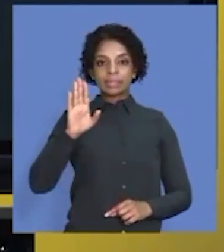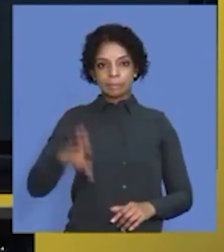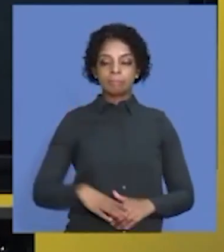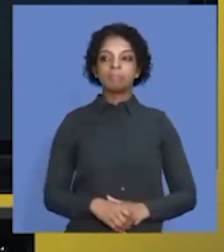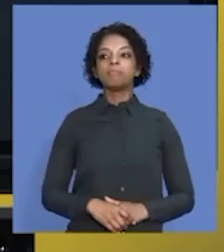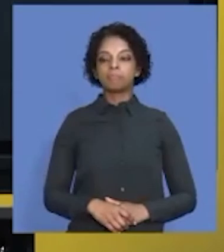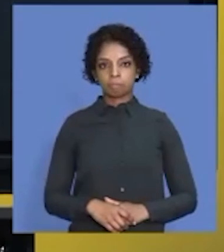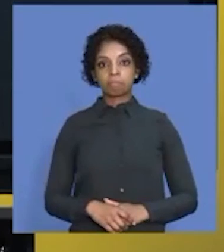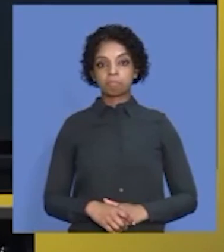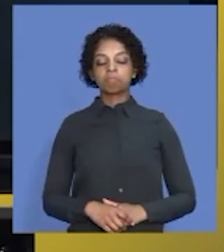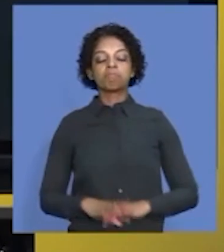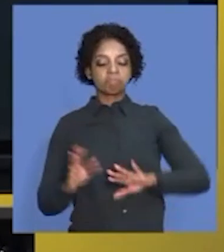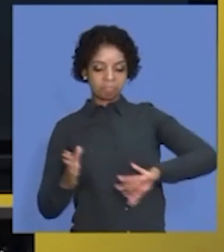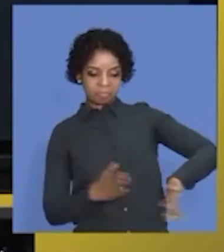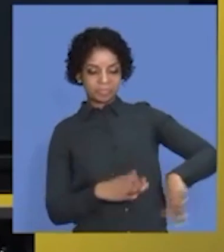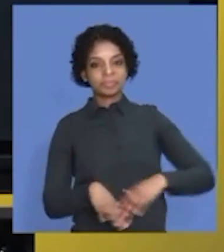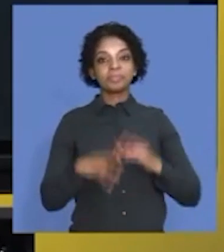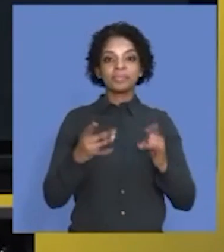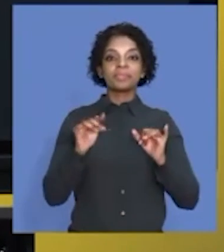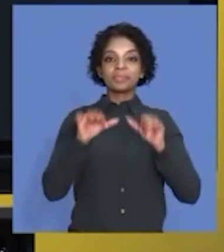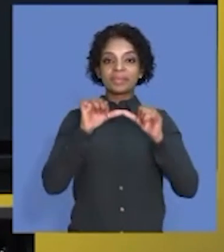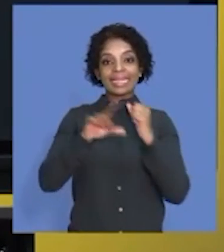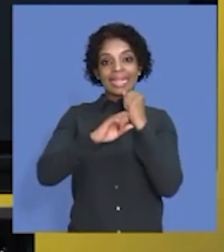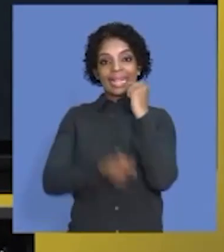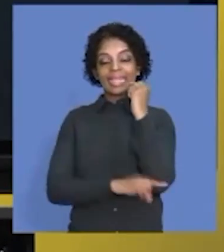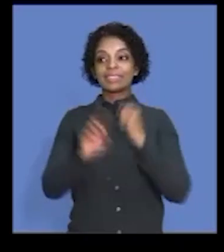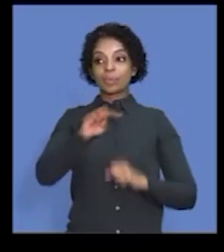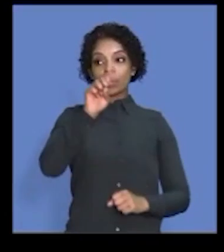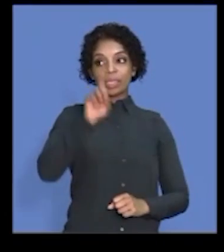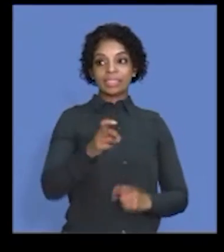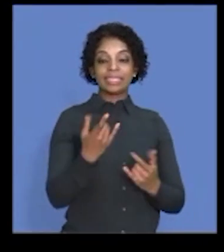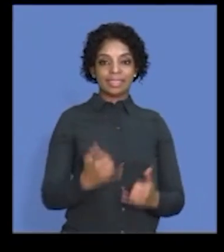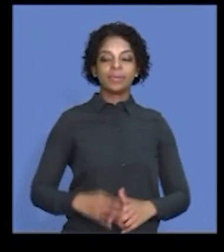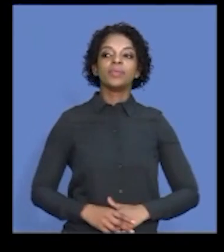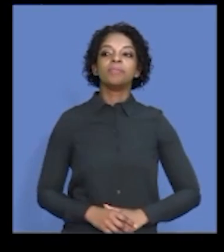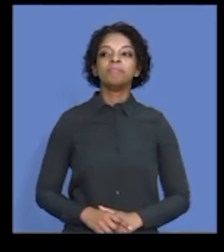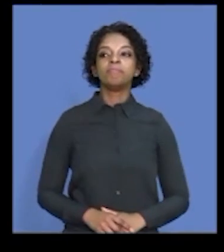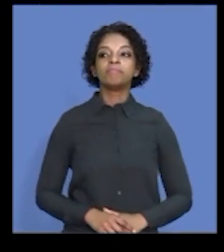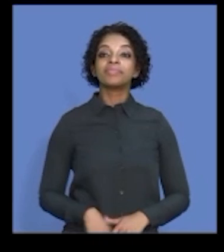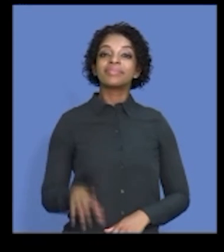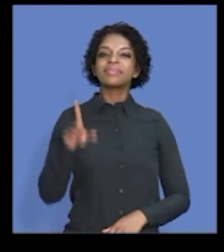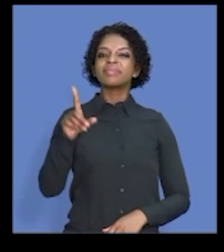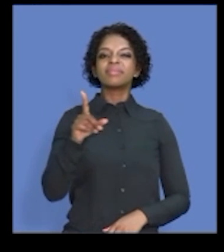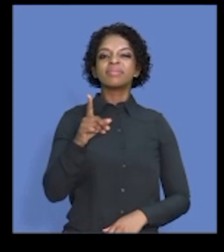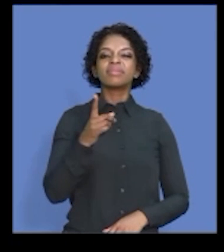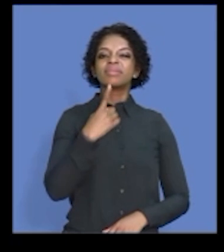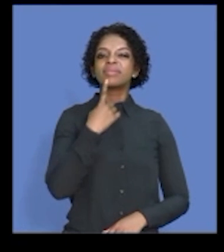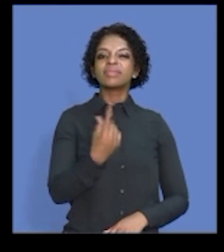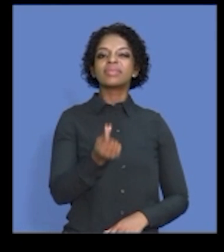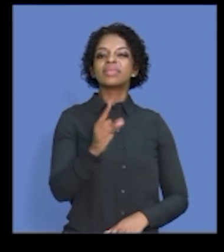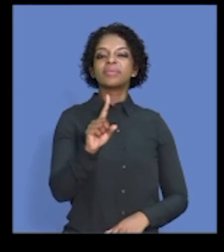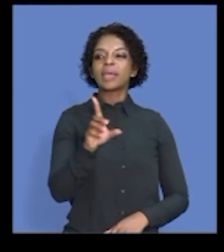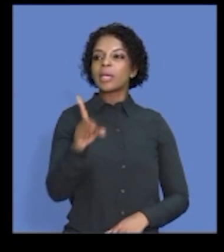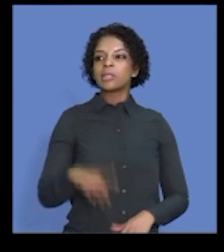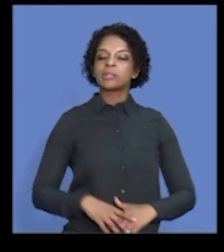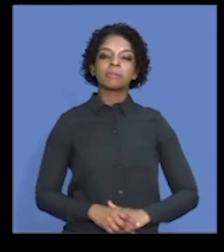activities. Okay, we now move on to the last question that we have here, and they're telling you that